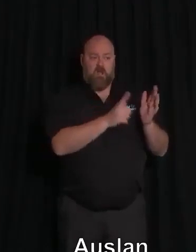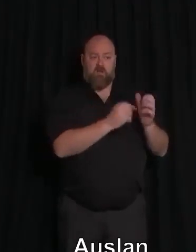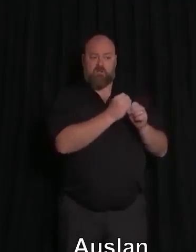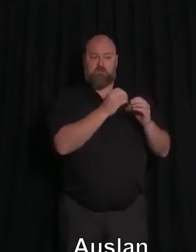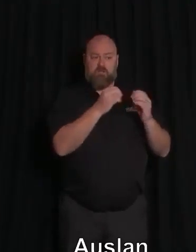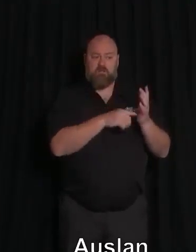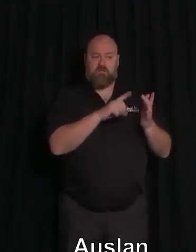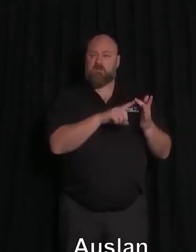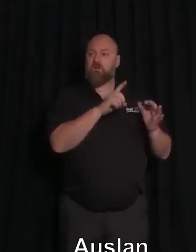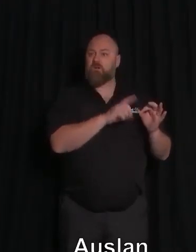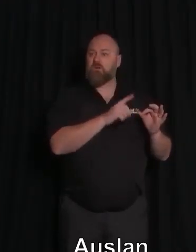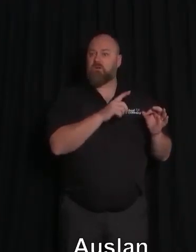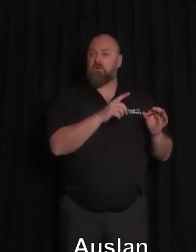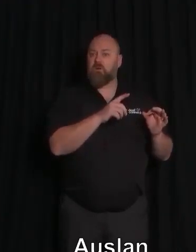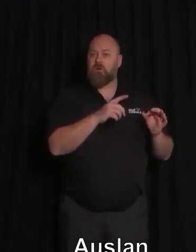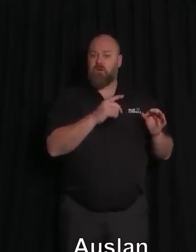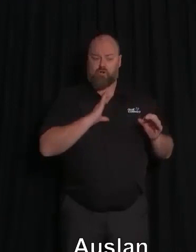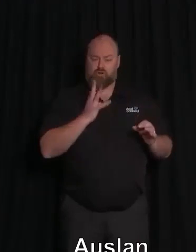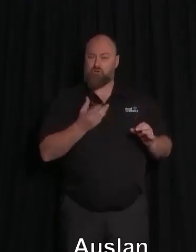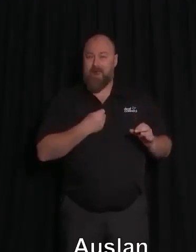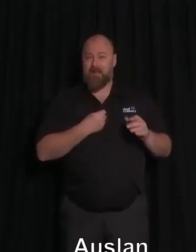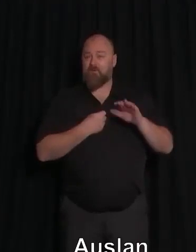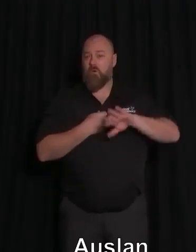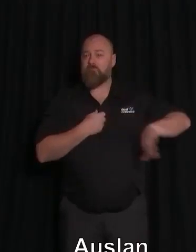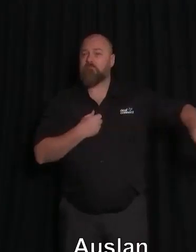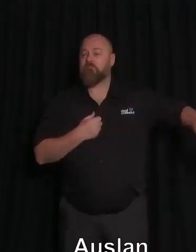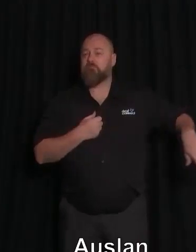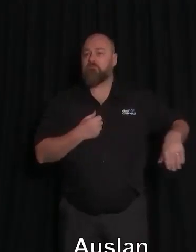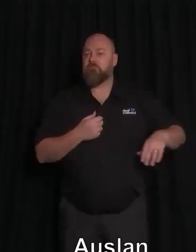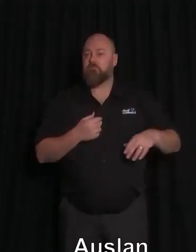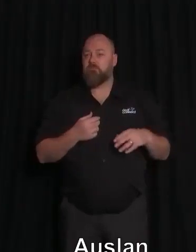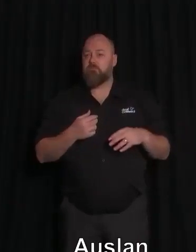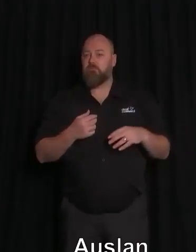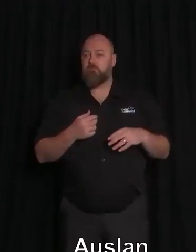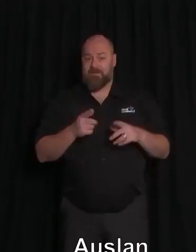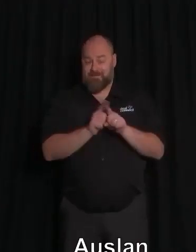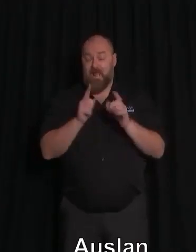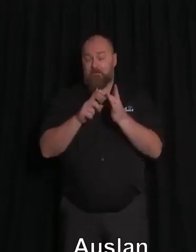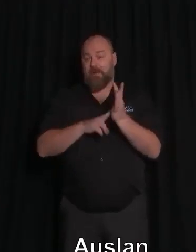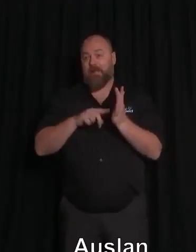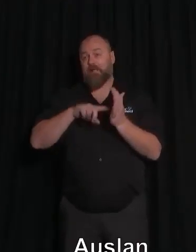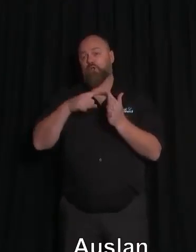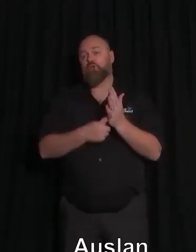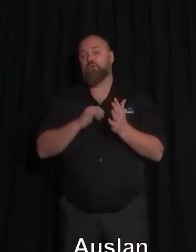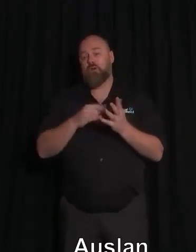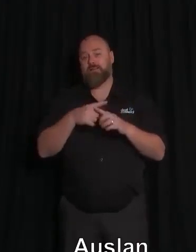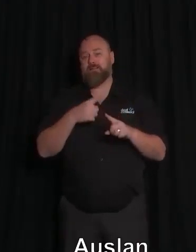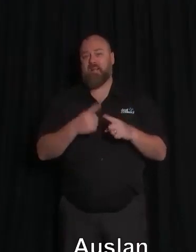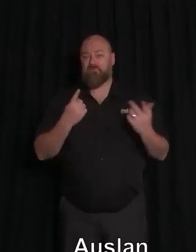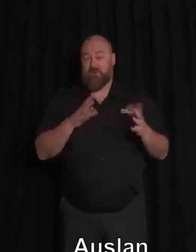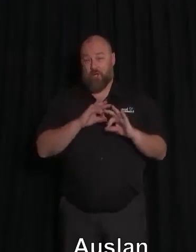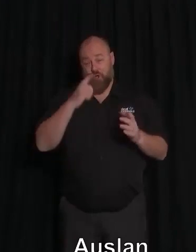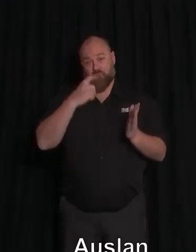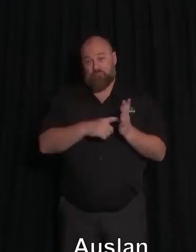been vastly excluded in our movement as intersex persons. I will as well say, probably realize that